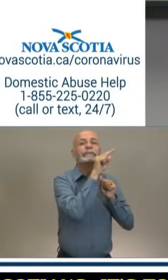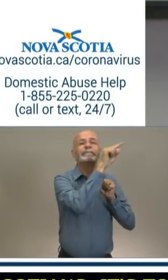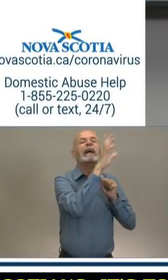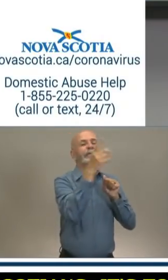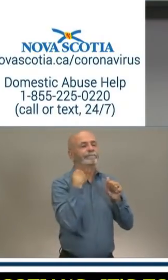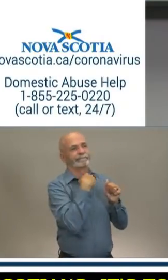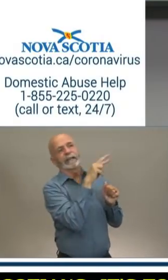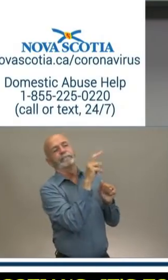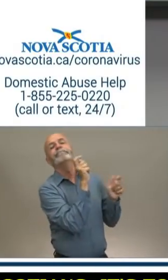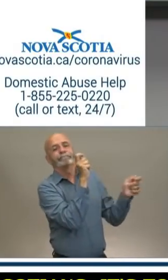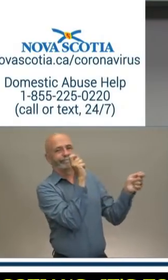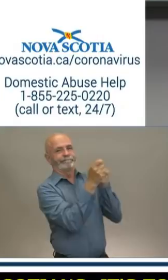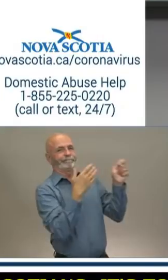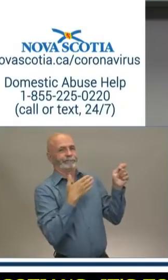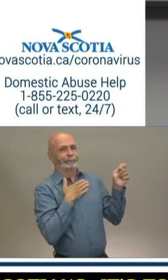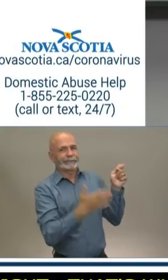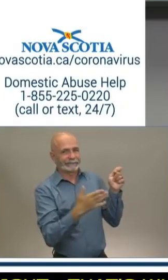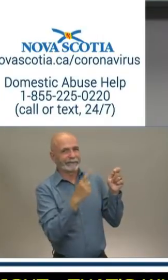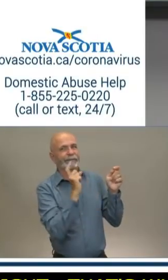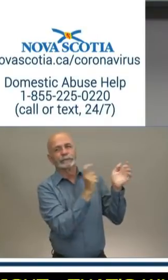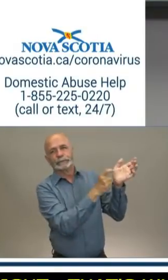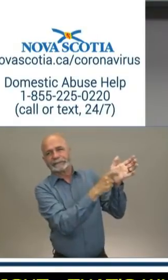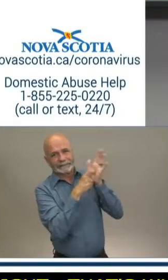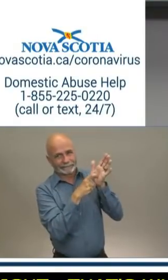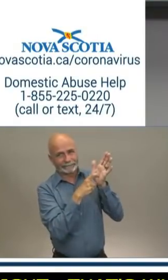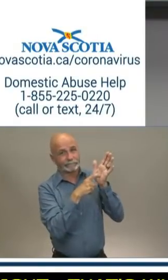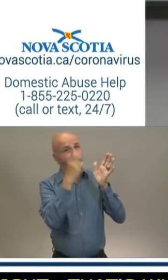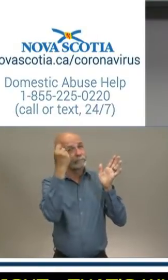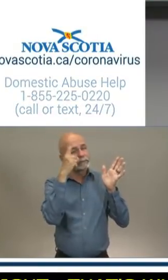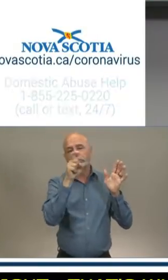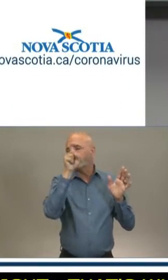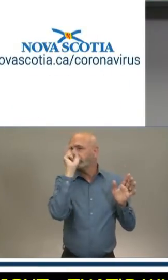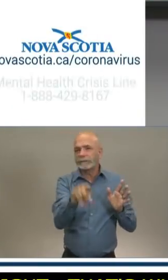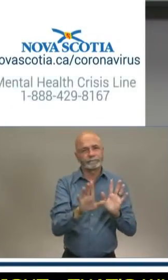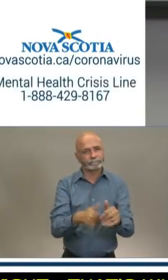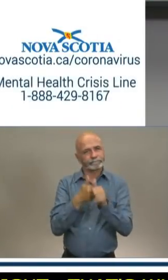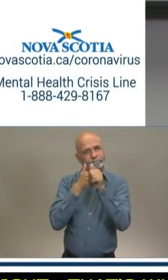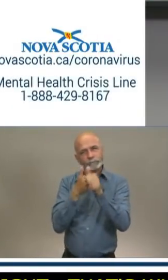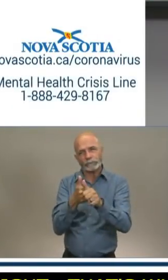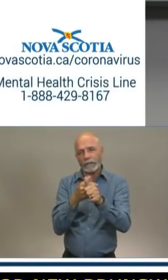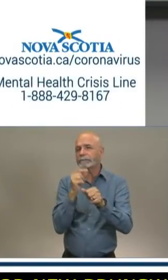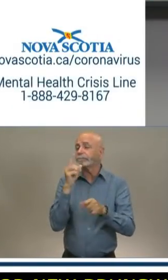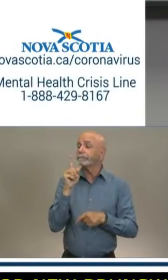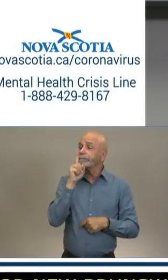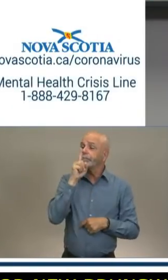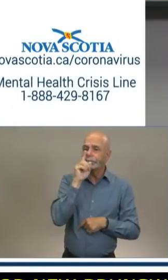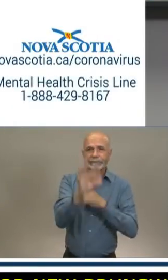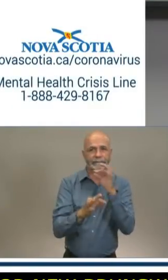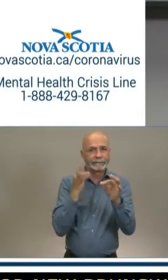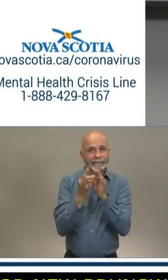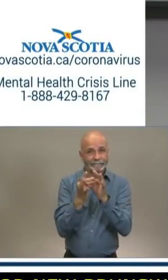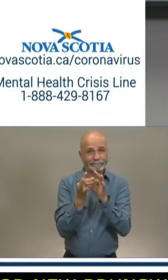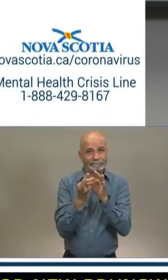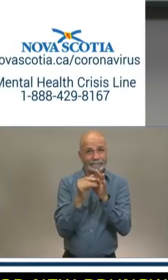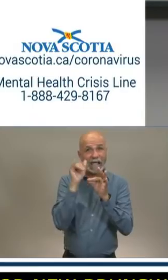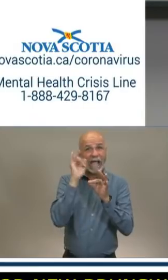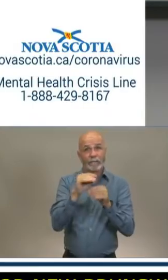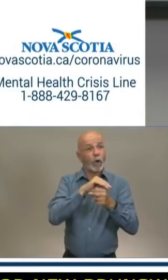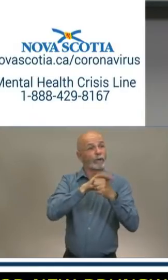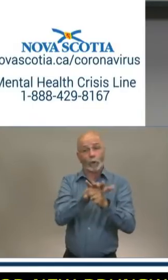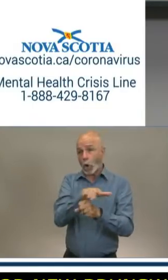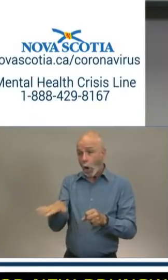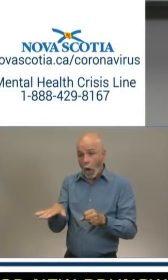we continue to follow restrictions and get tested. If the virus is here, we need to find it, isolate it, and stop it from